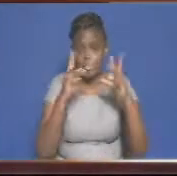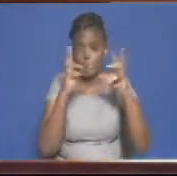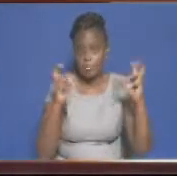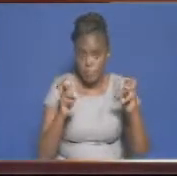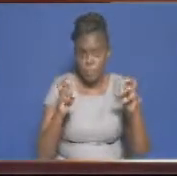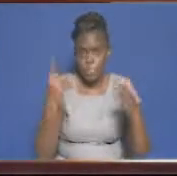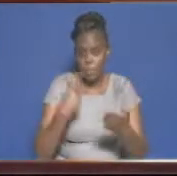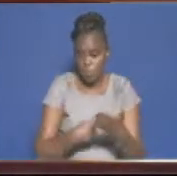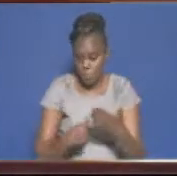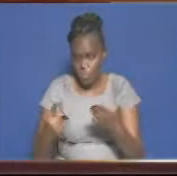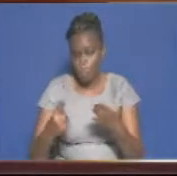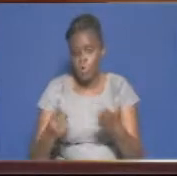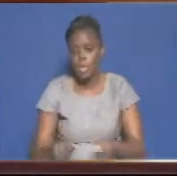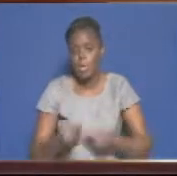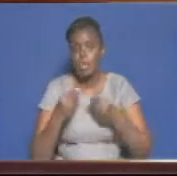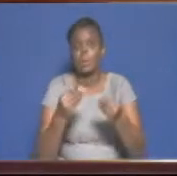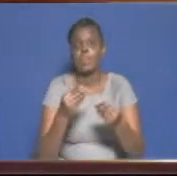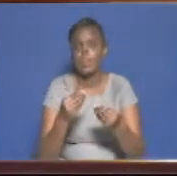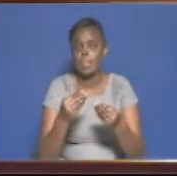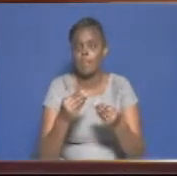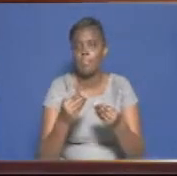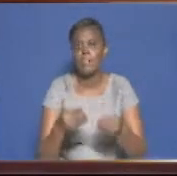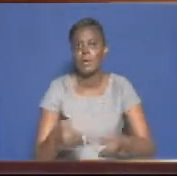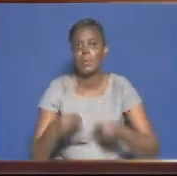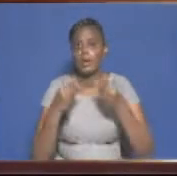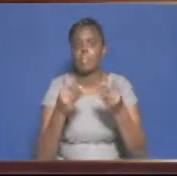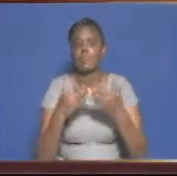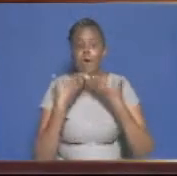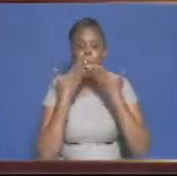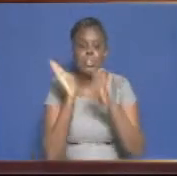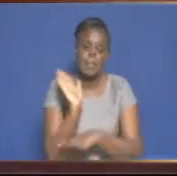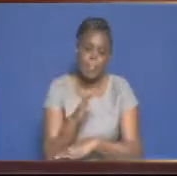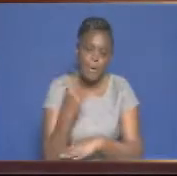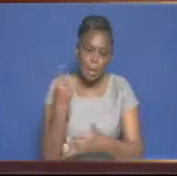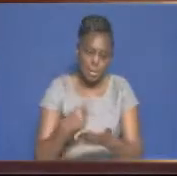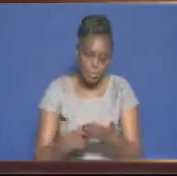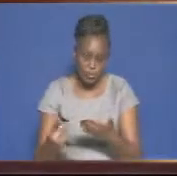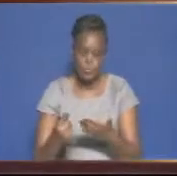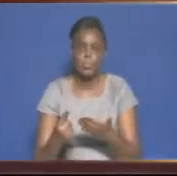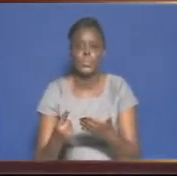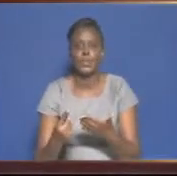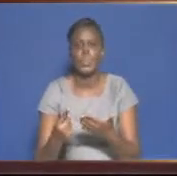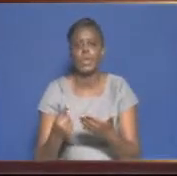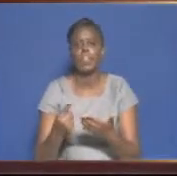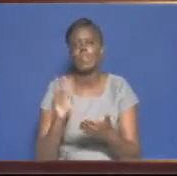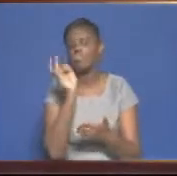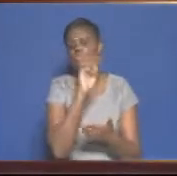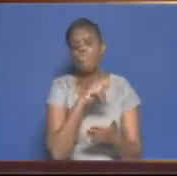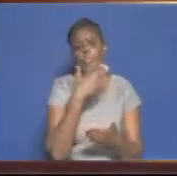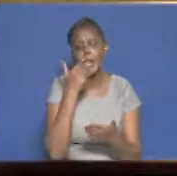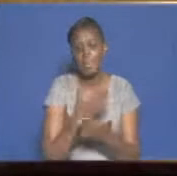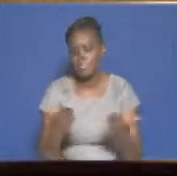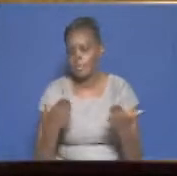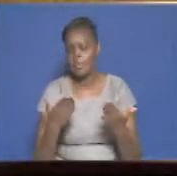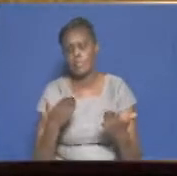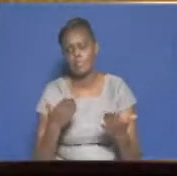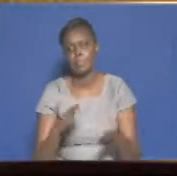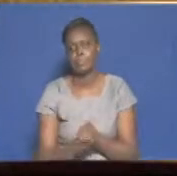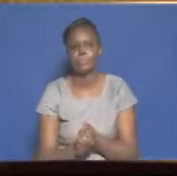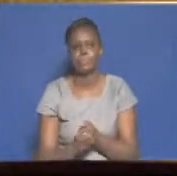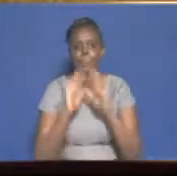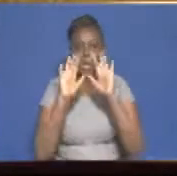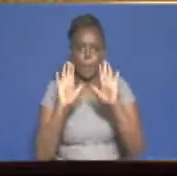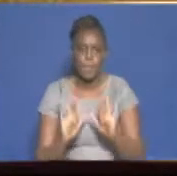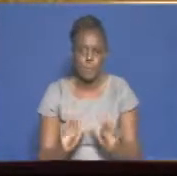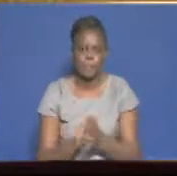week. Let us give the petition as a report, the answer back next week, and look for better things, Mr. Speaker. Thank you so much, Mr. Speaker. Now, let's